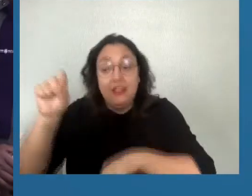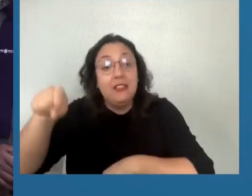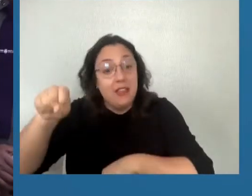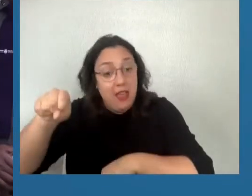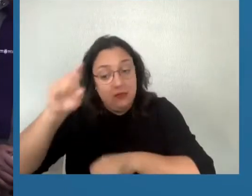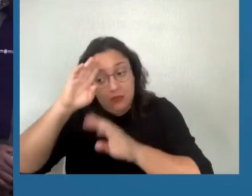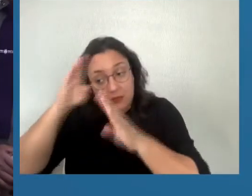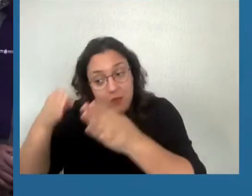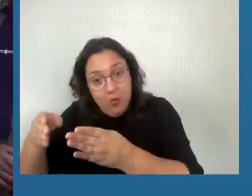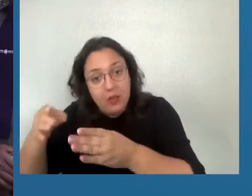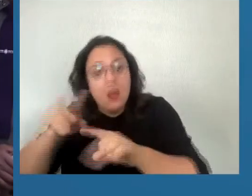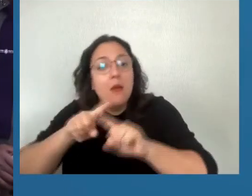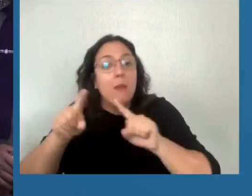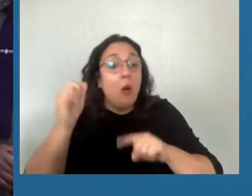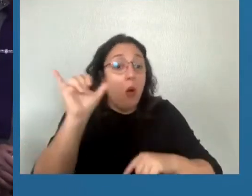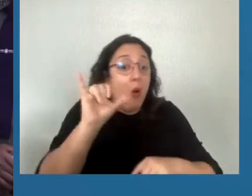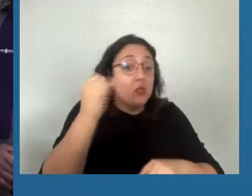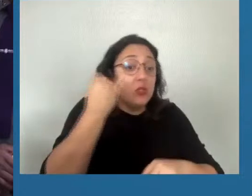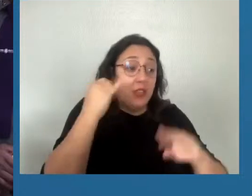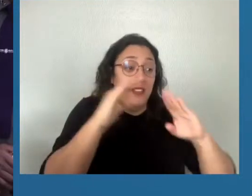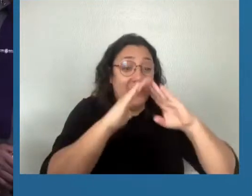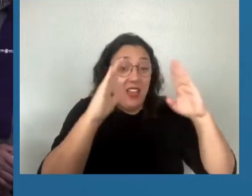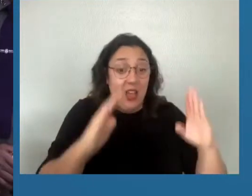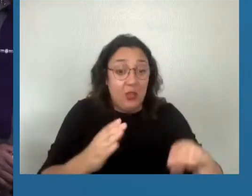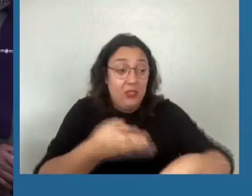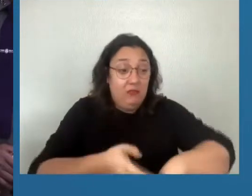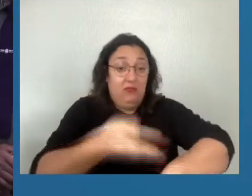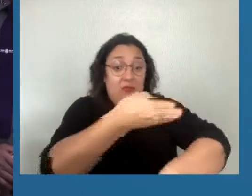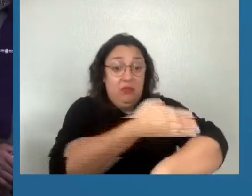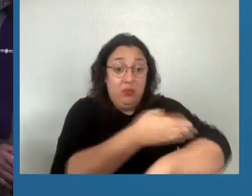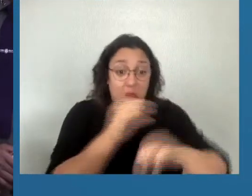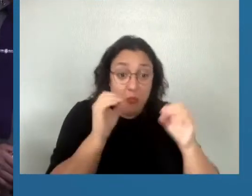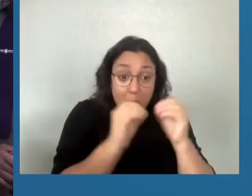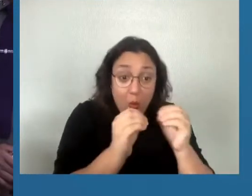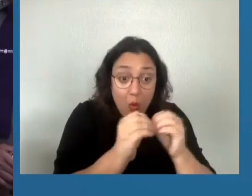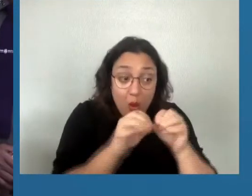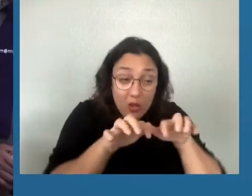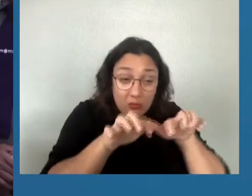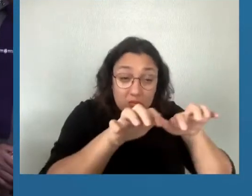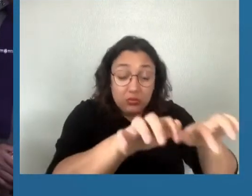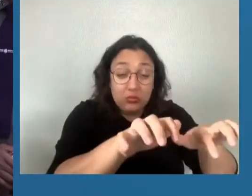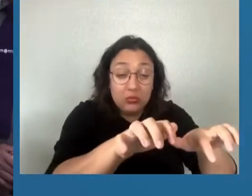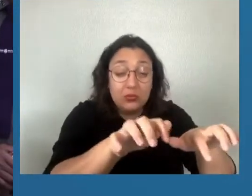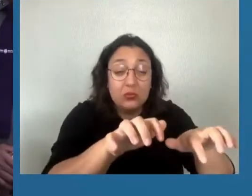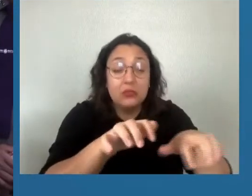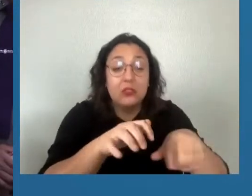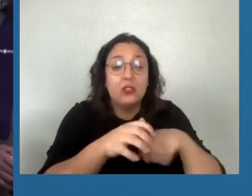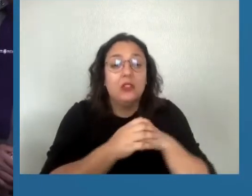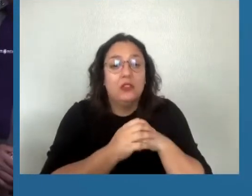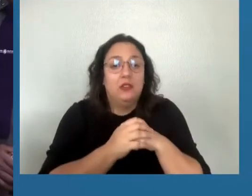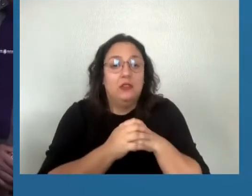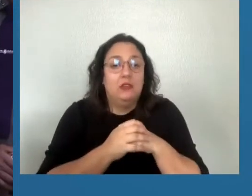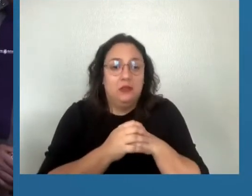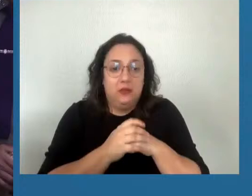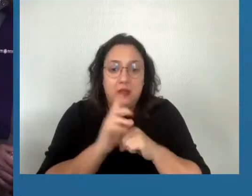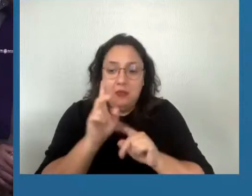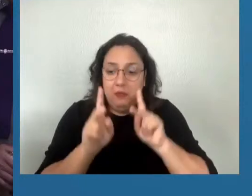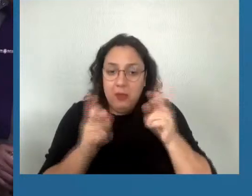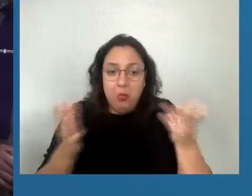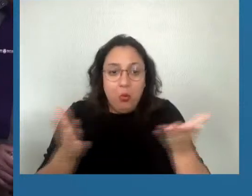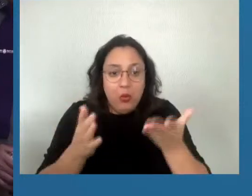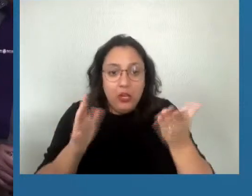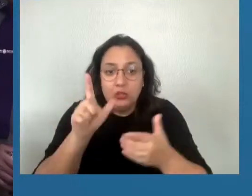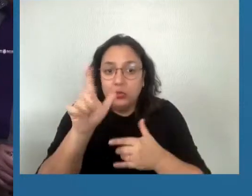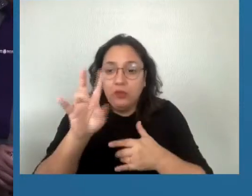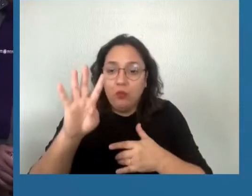more housing into places that may have had government workers, then we replace that with people that are here 24/7. This is their home,